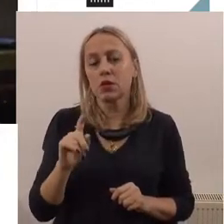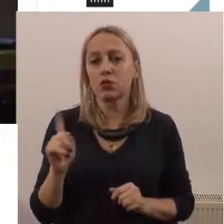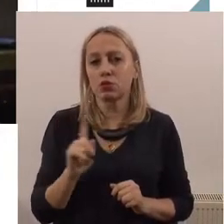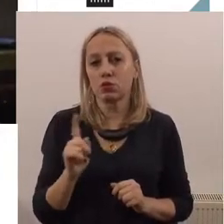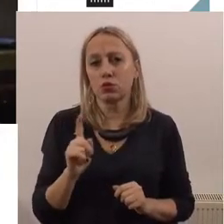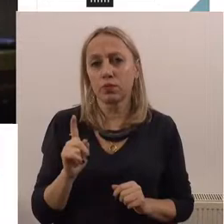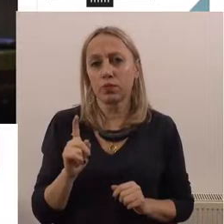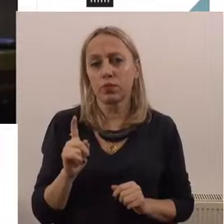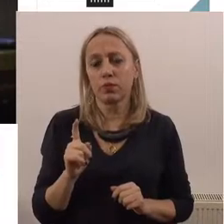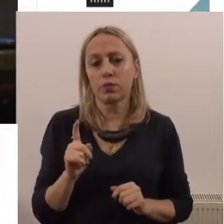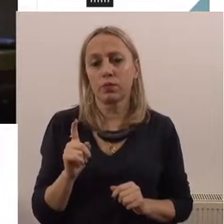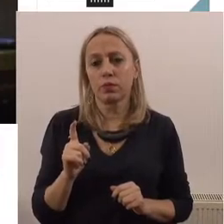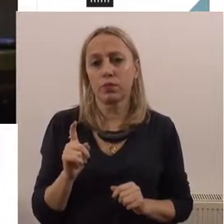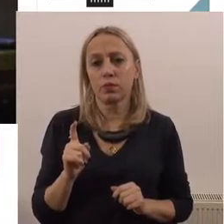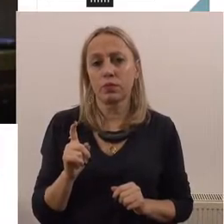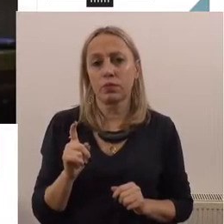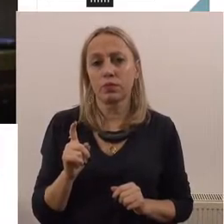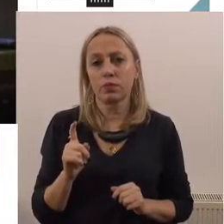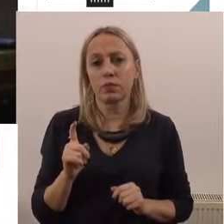And I would like to say that